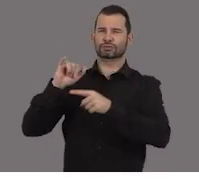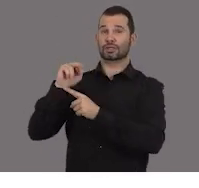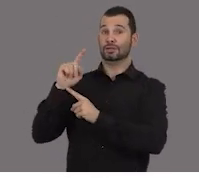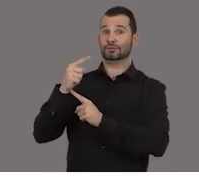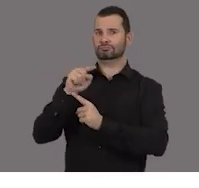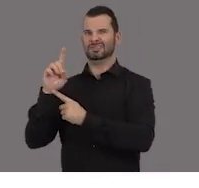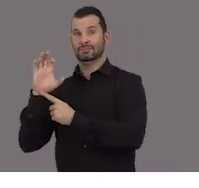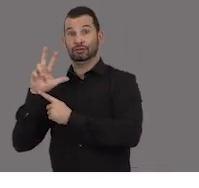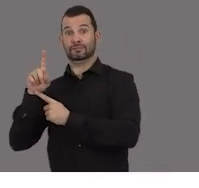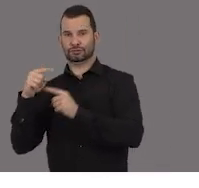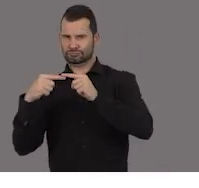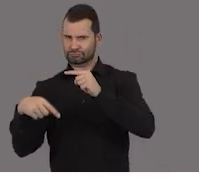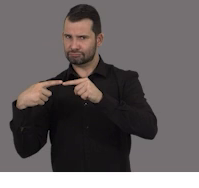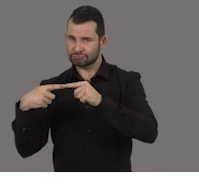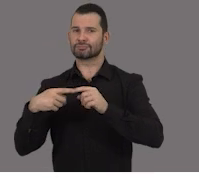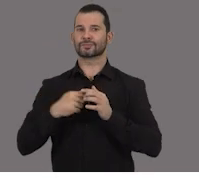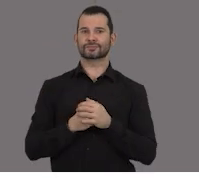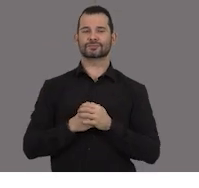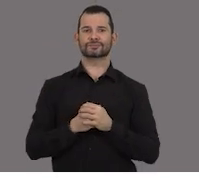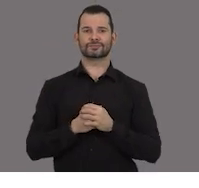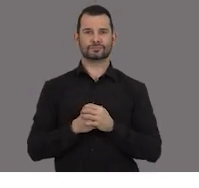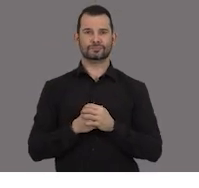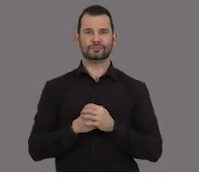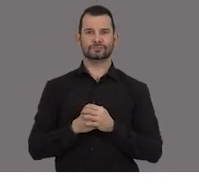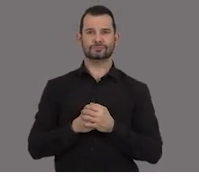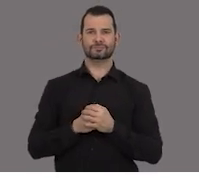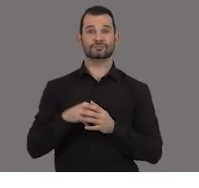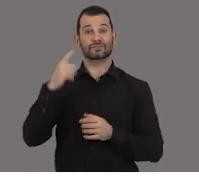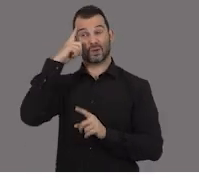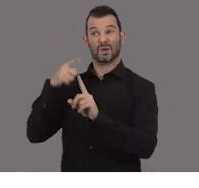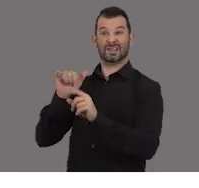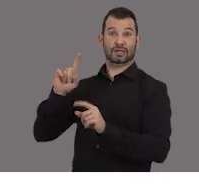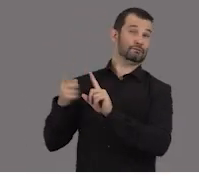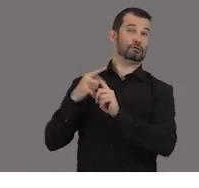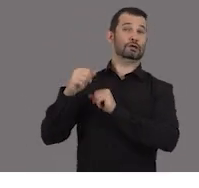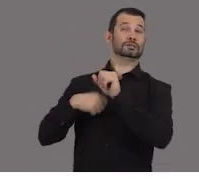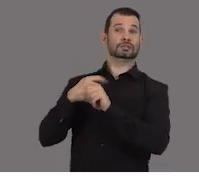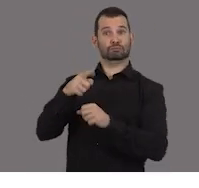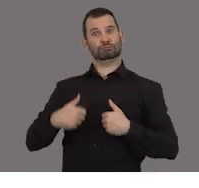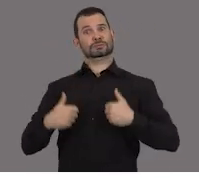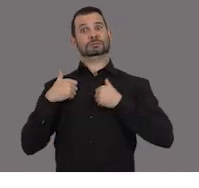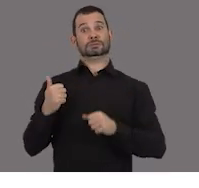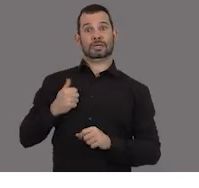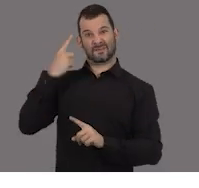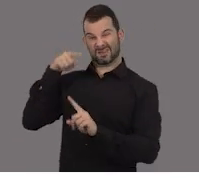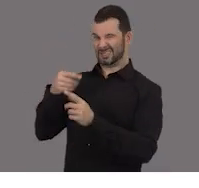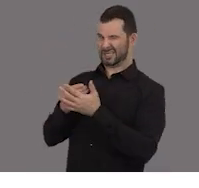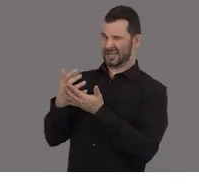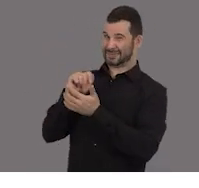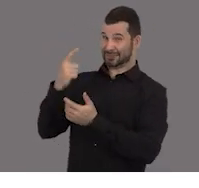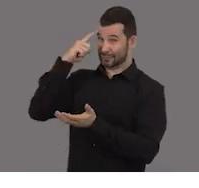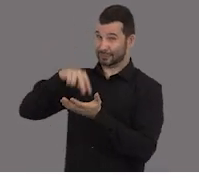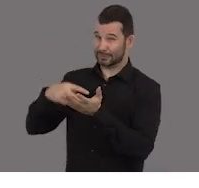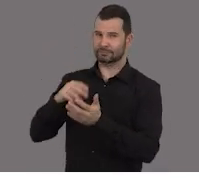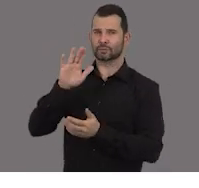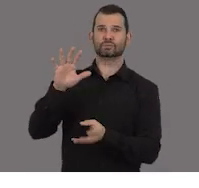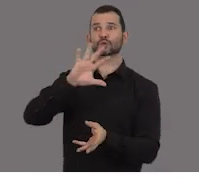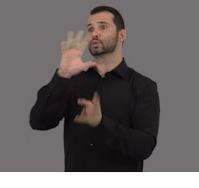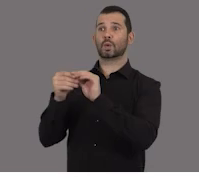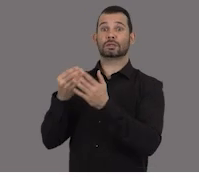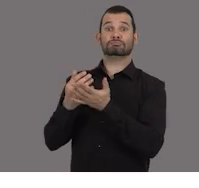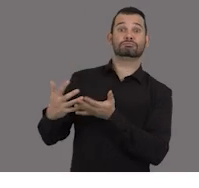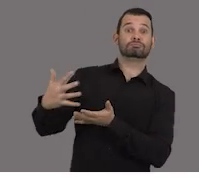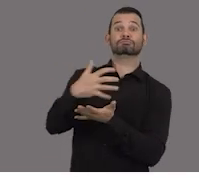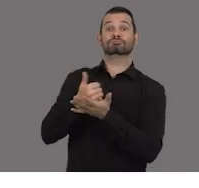the calendar year, January 1st to December 31st. For the first year that you're a resident of Canada,